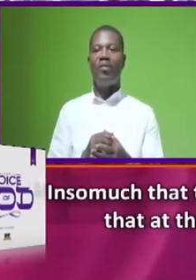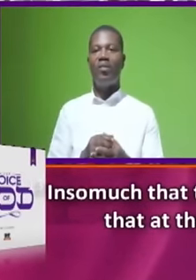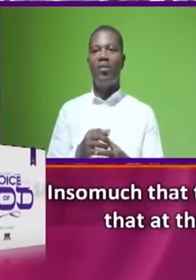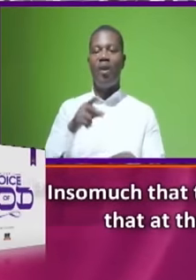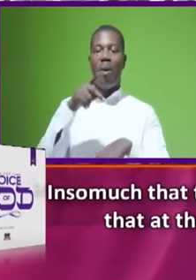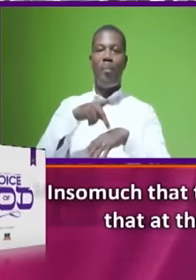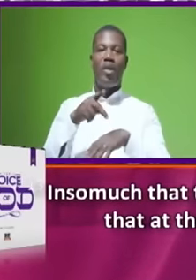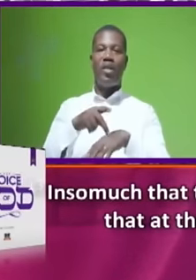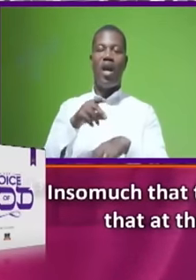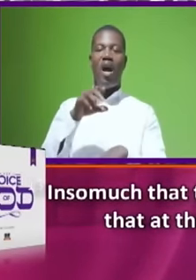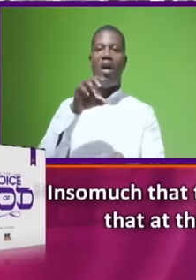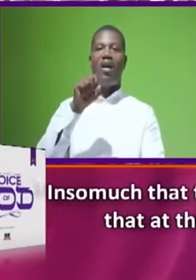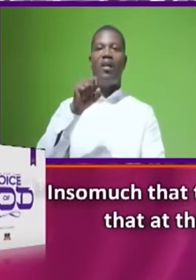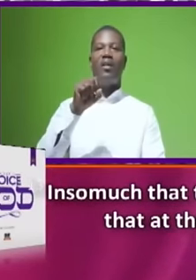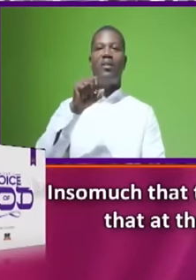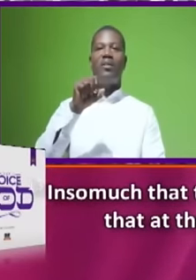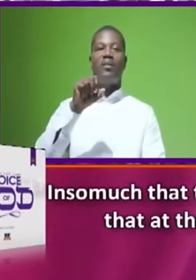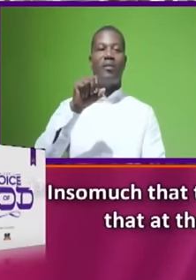The shadow of Peter.